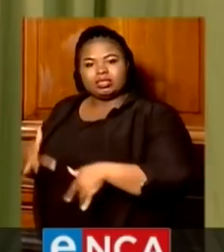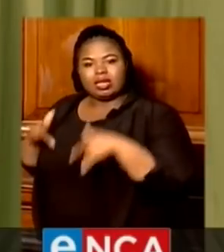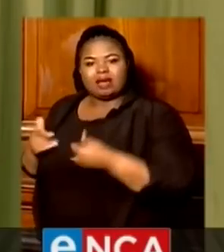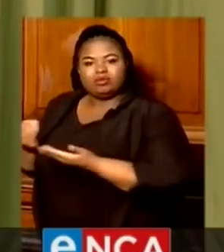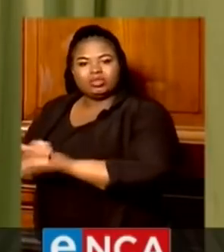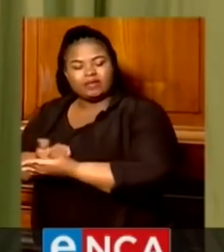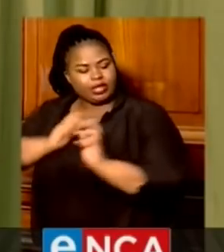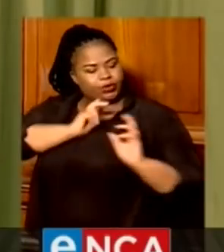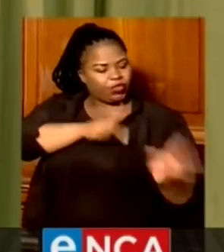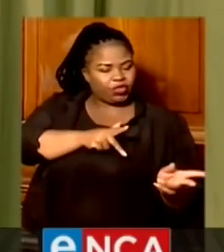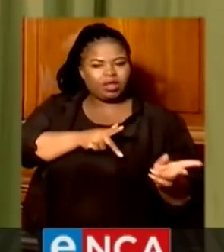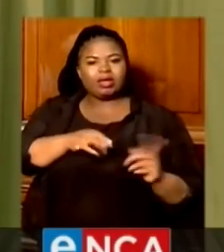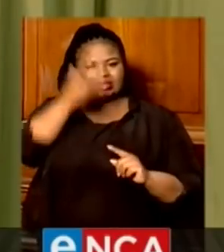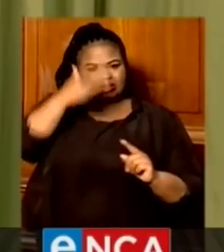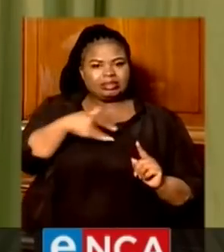instances,